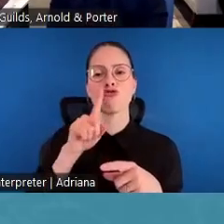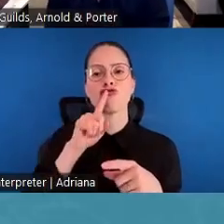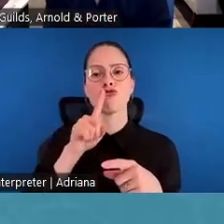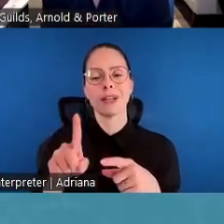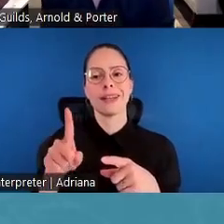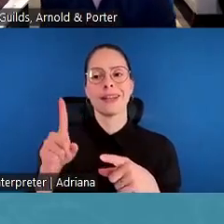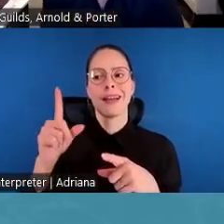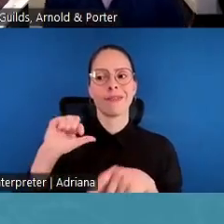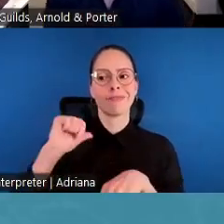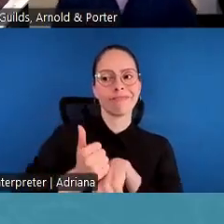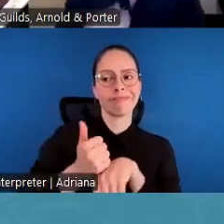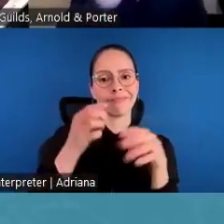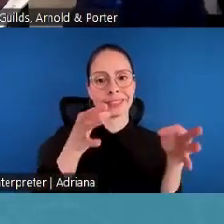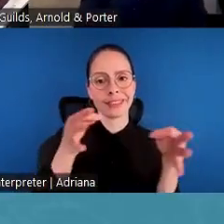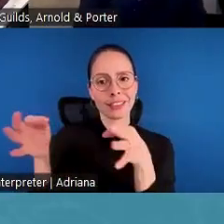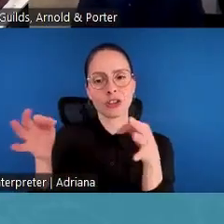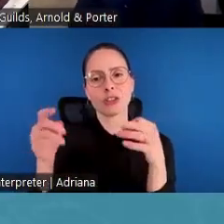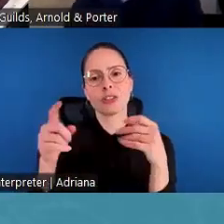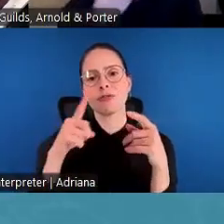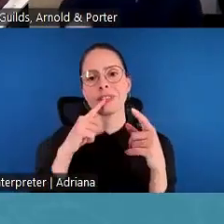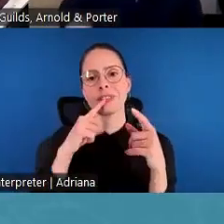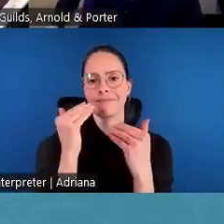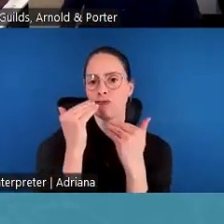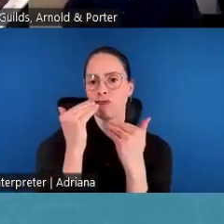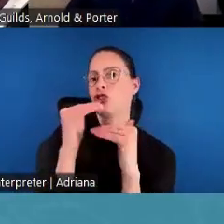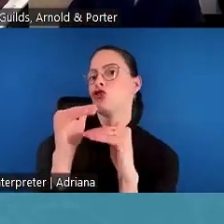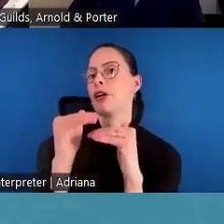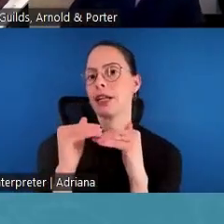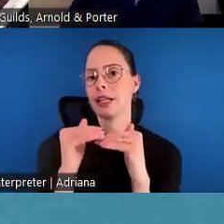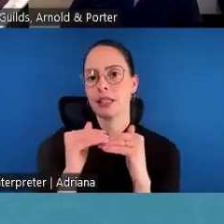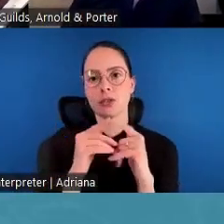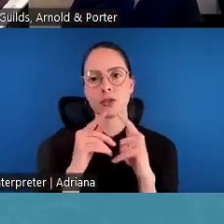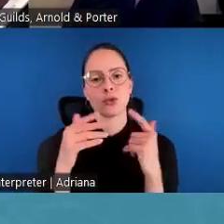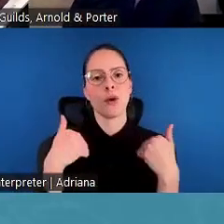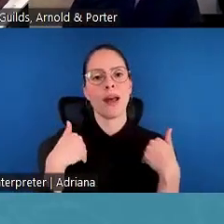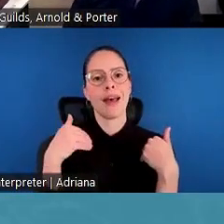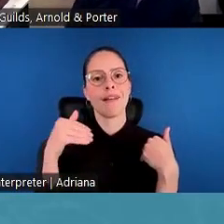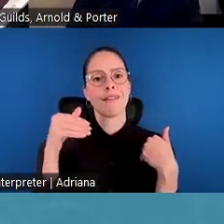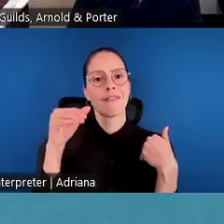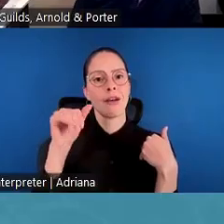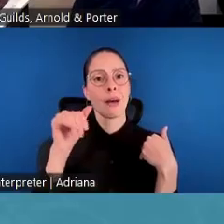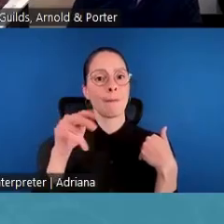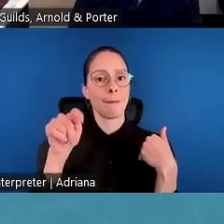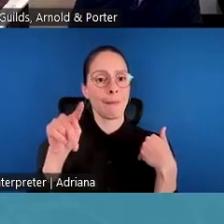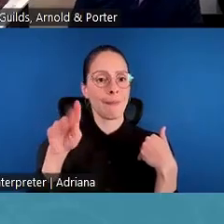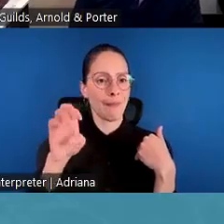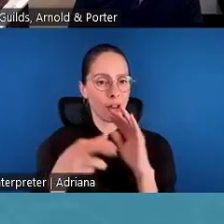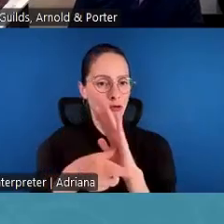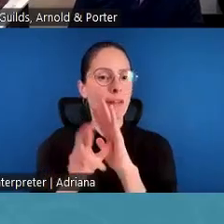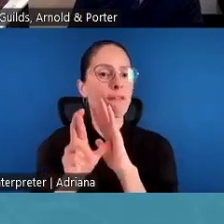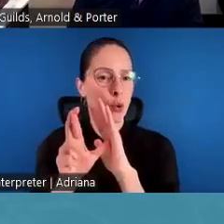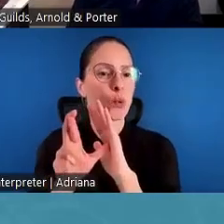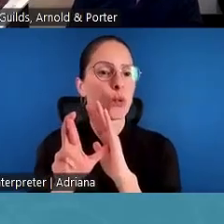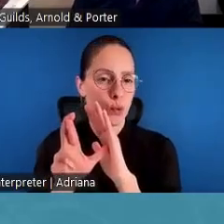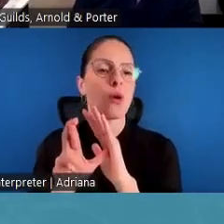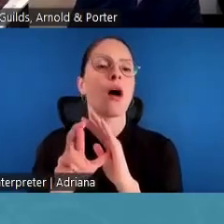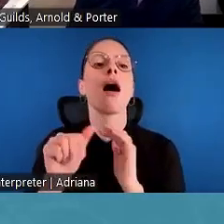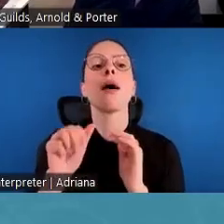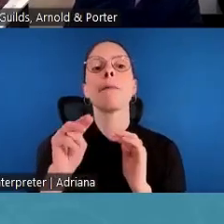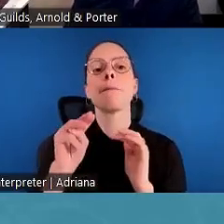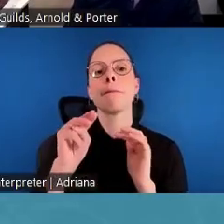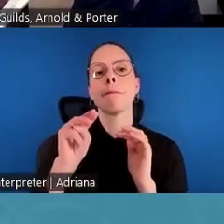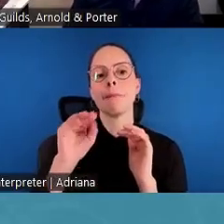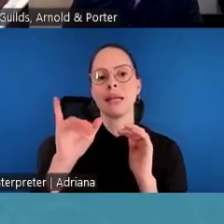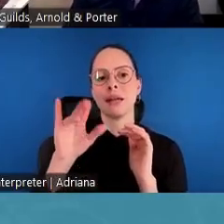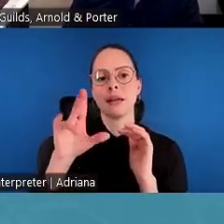ability to seek appellate review there. And I do think that is something that's being looked at from a policy